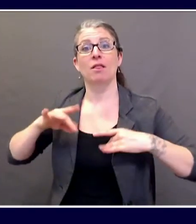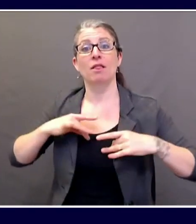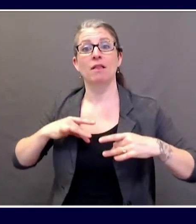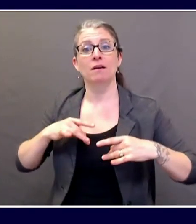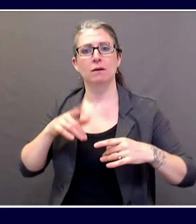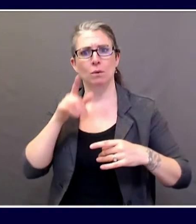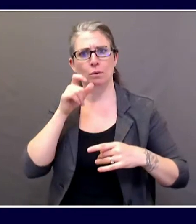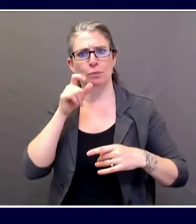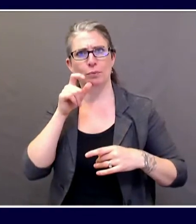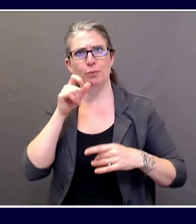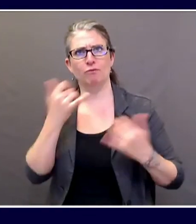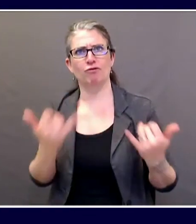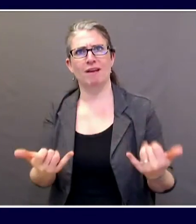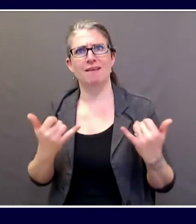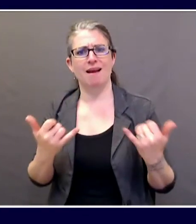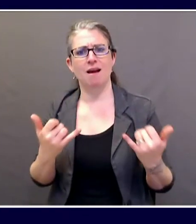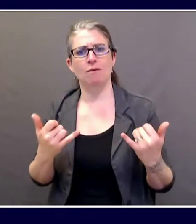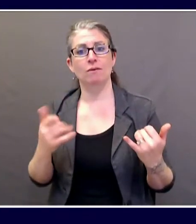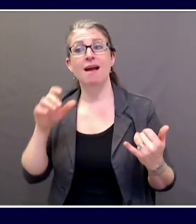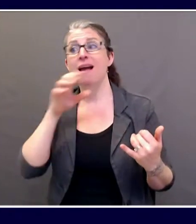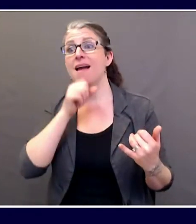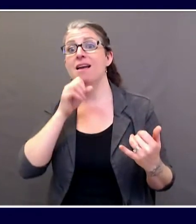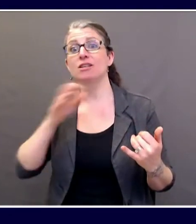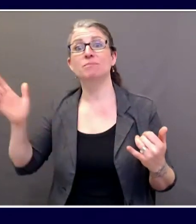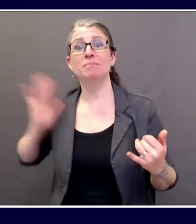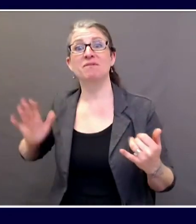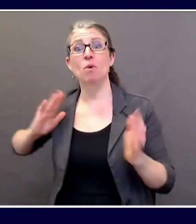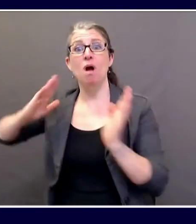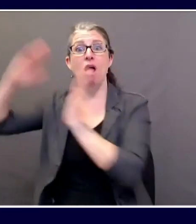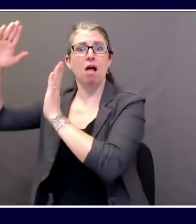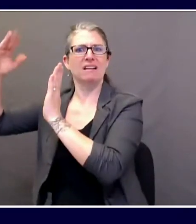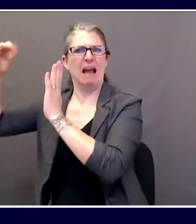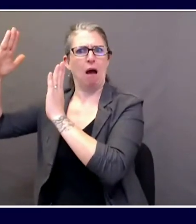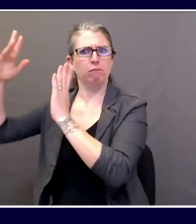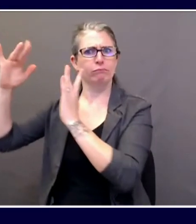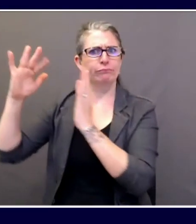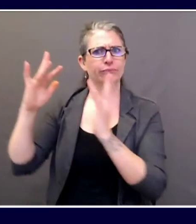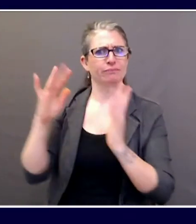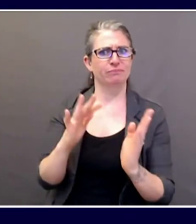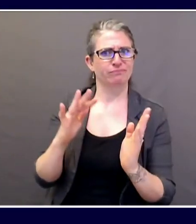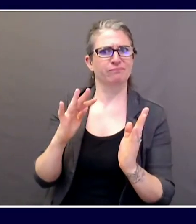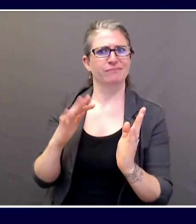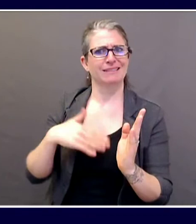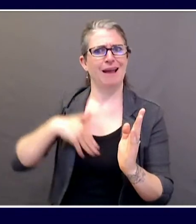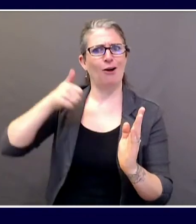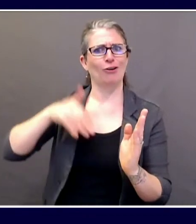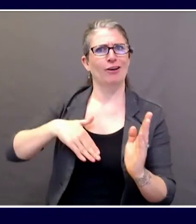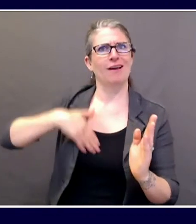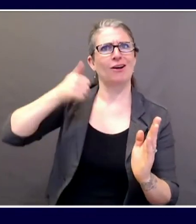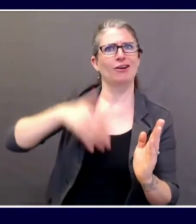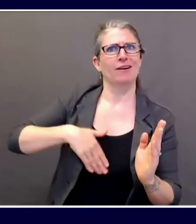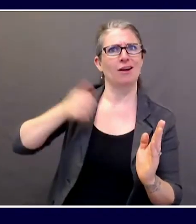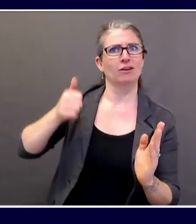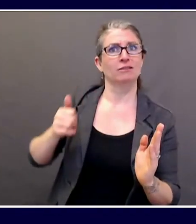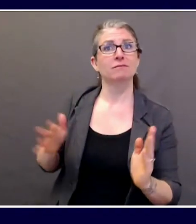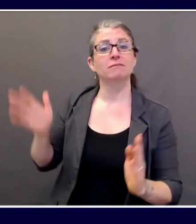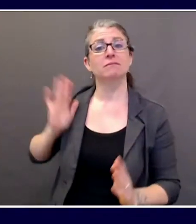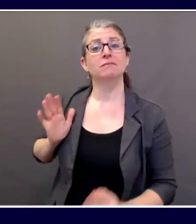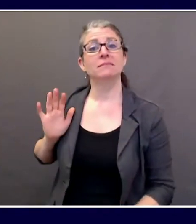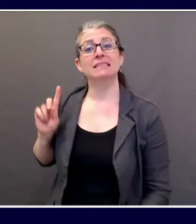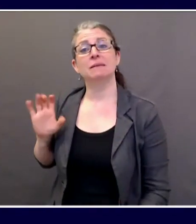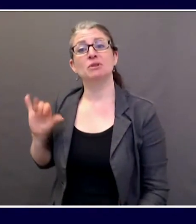with COVID has come down quite significantly. In December and January, the average age of